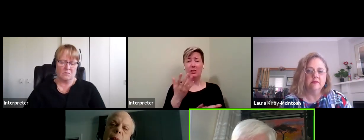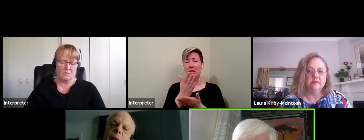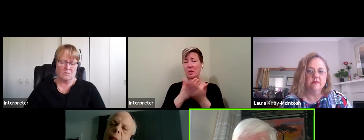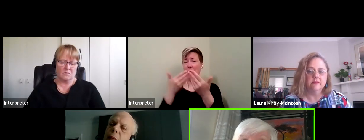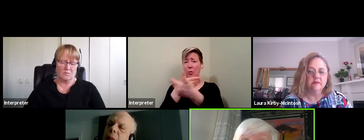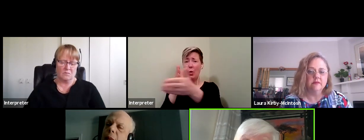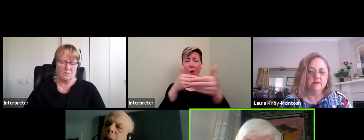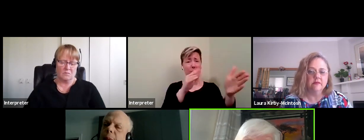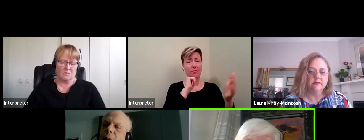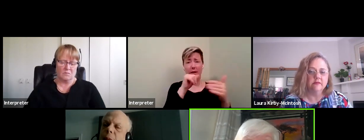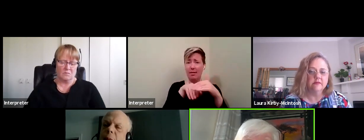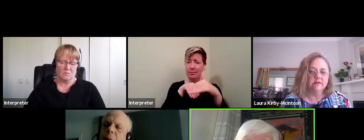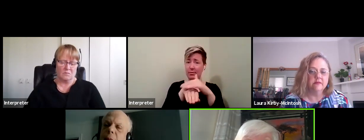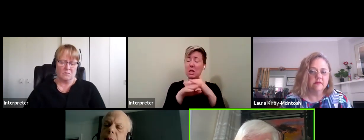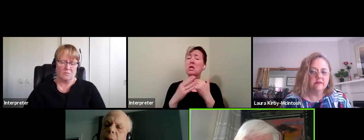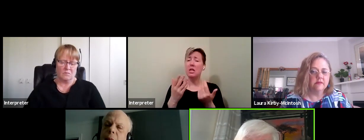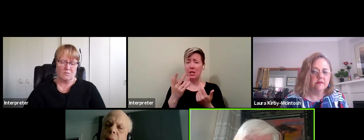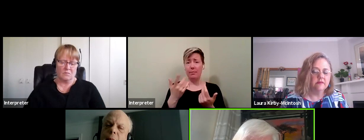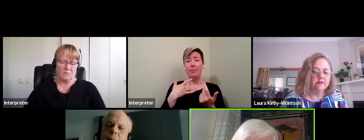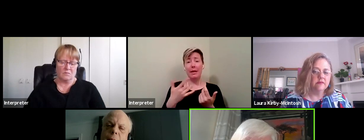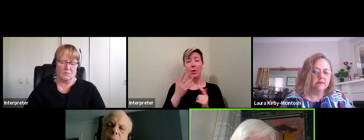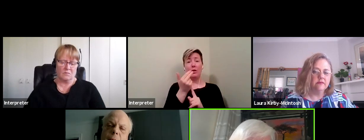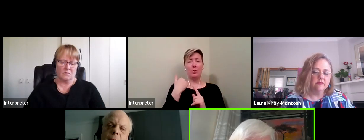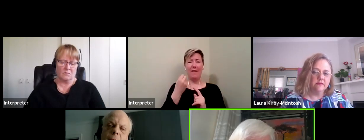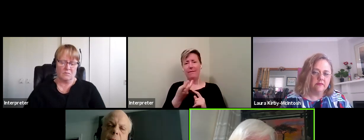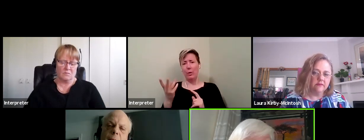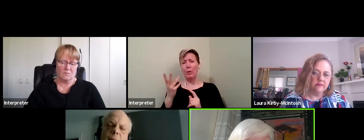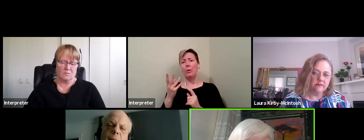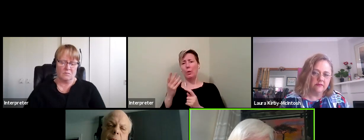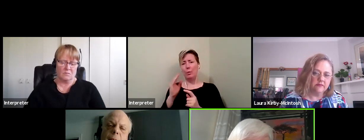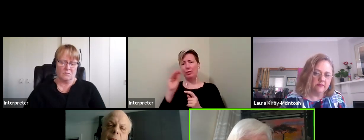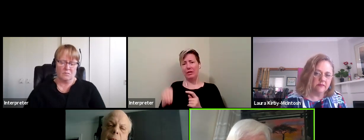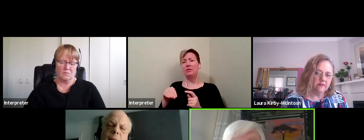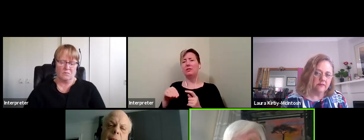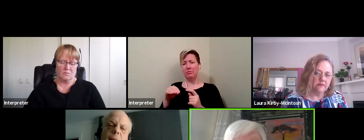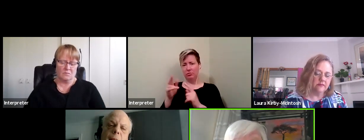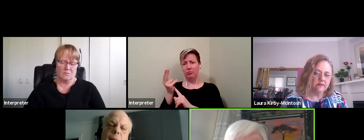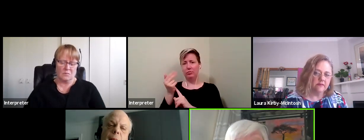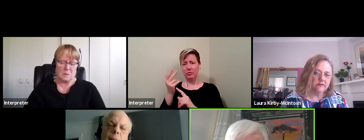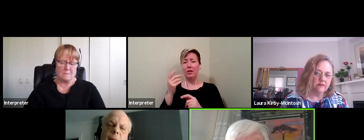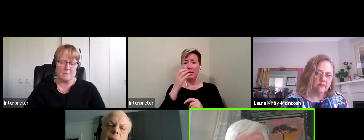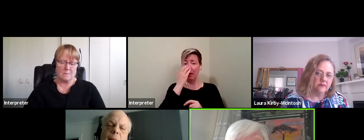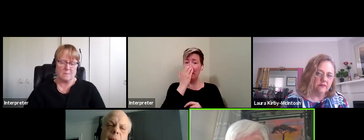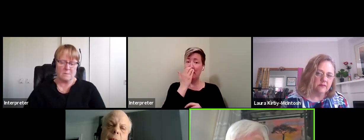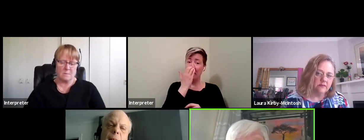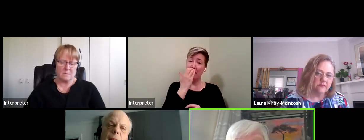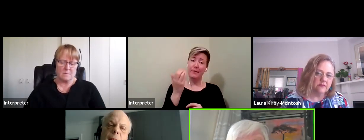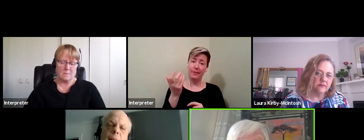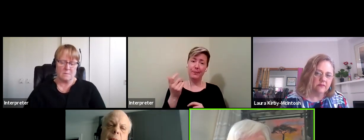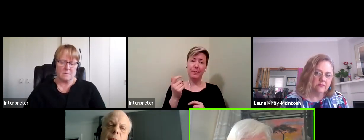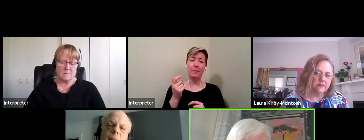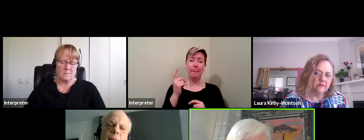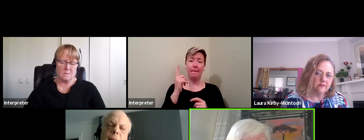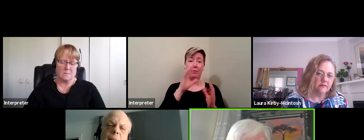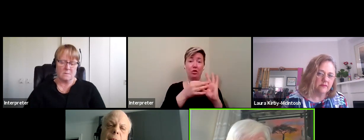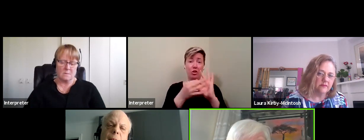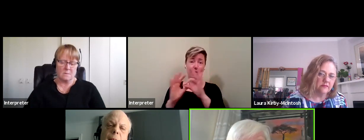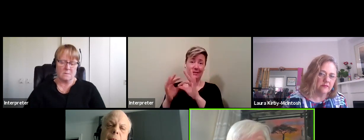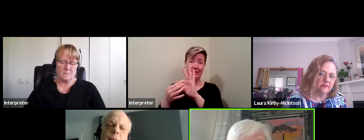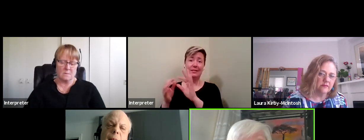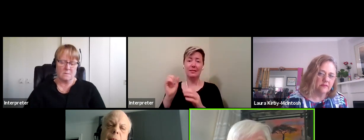They tend to have a percentage. US chains for hotels may be a better solution for government to be looking at, because they've had